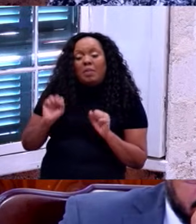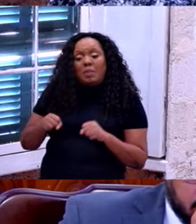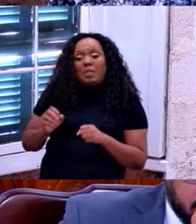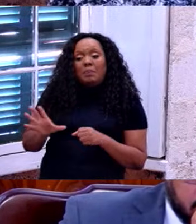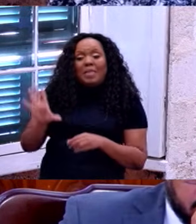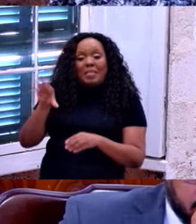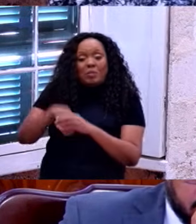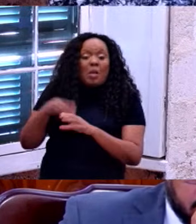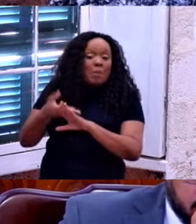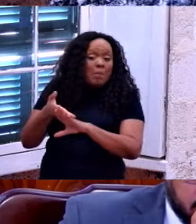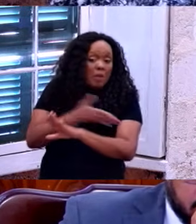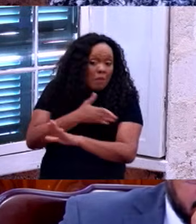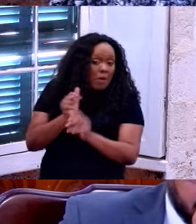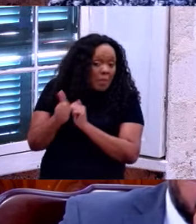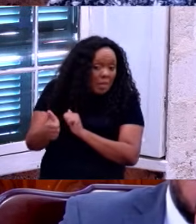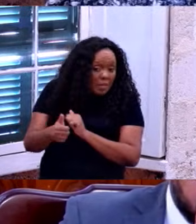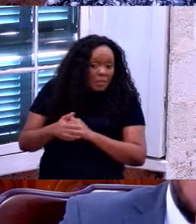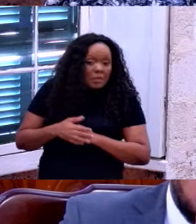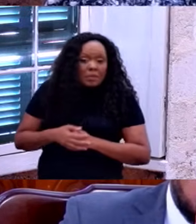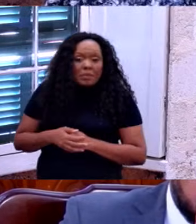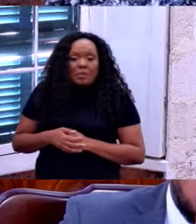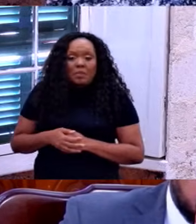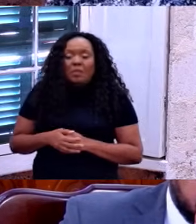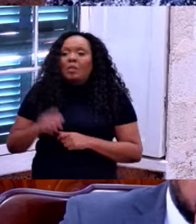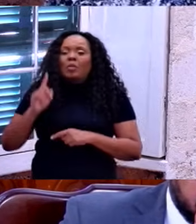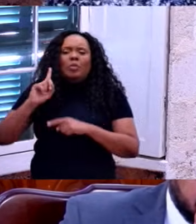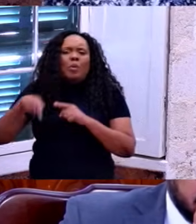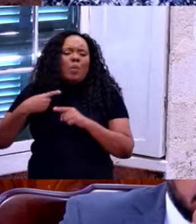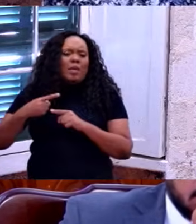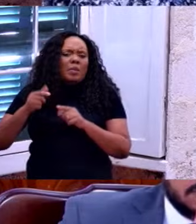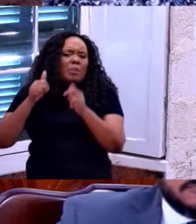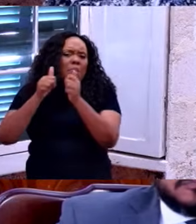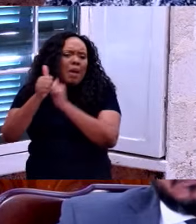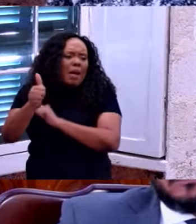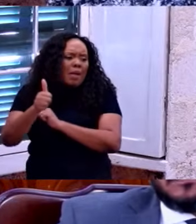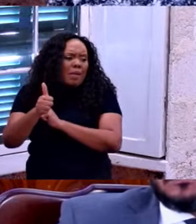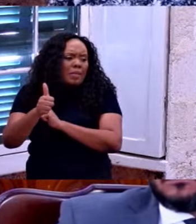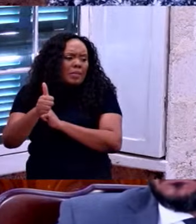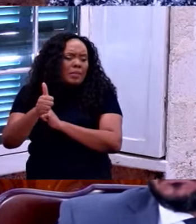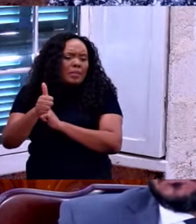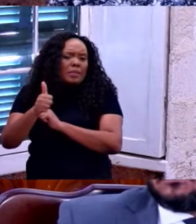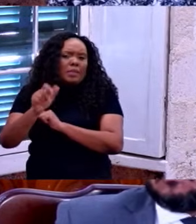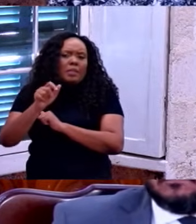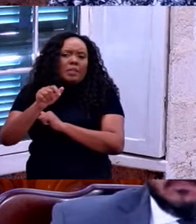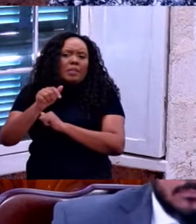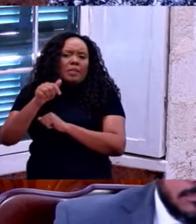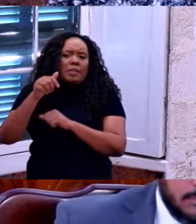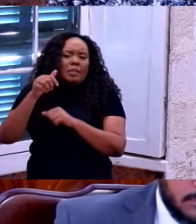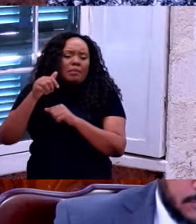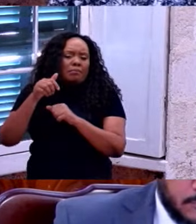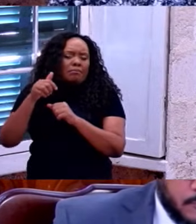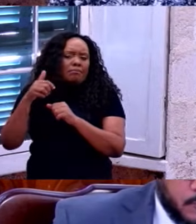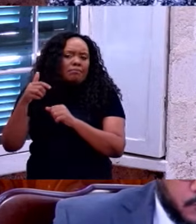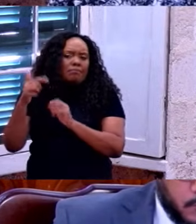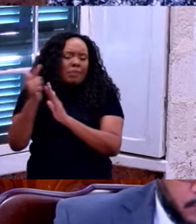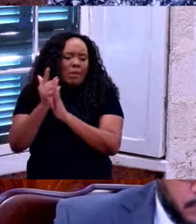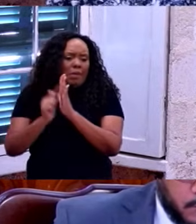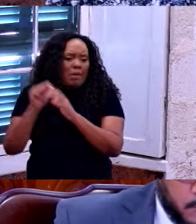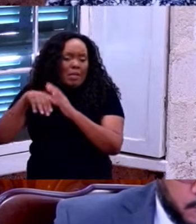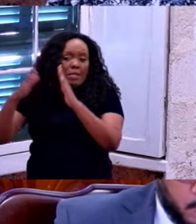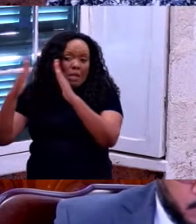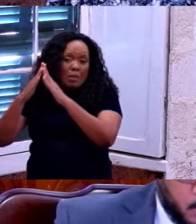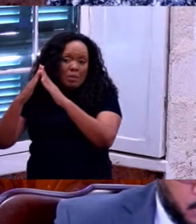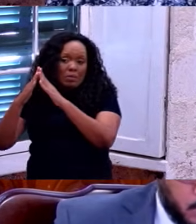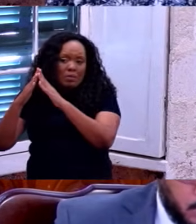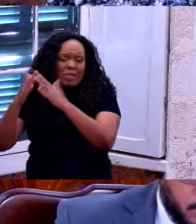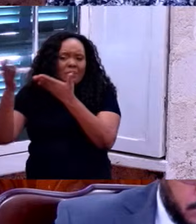So passing this legislation and amending the Constitution to make it work, and then nothing is done to really make it work and